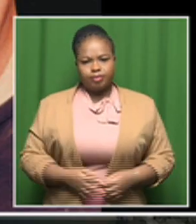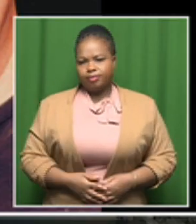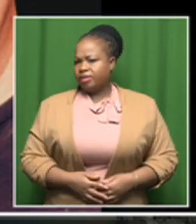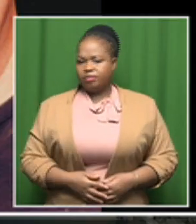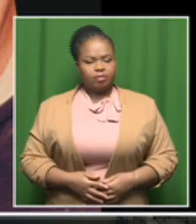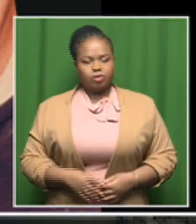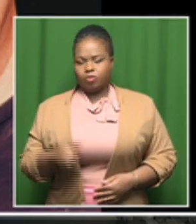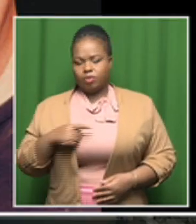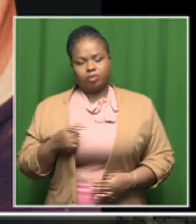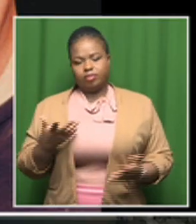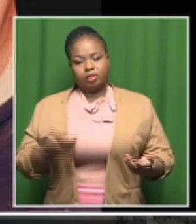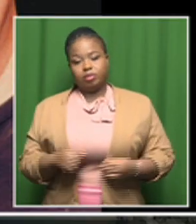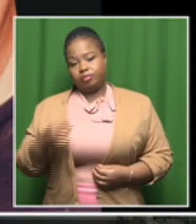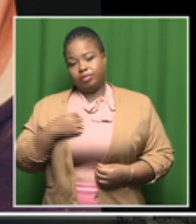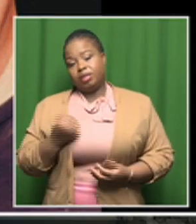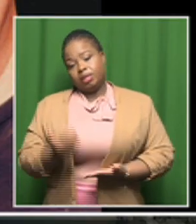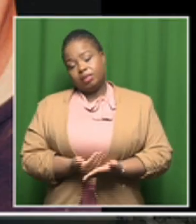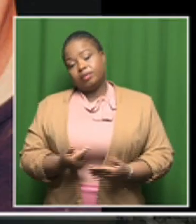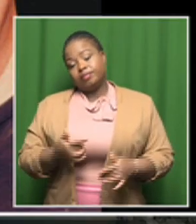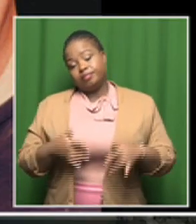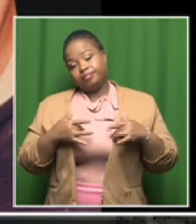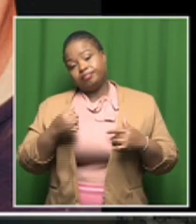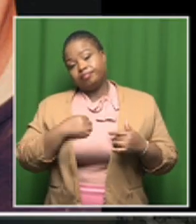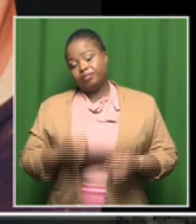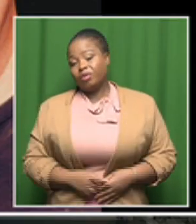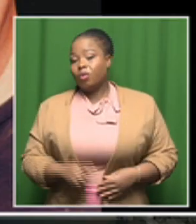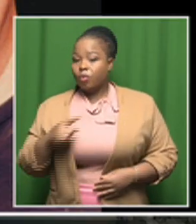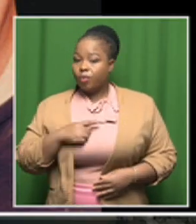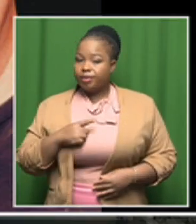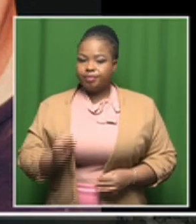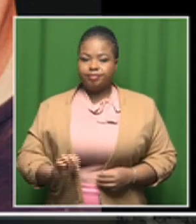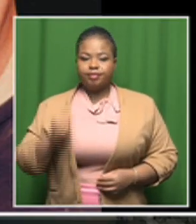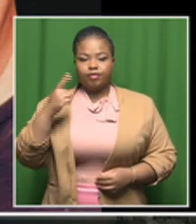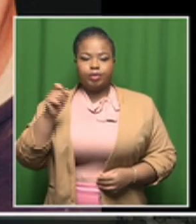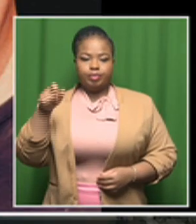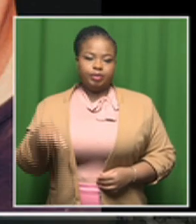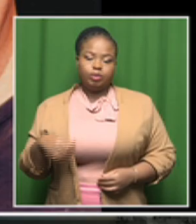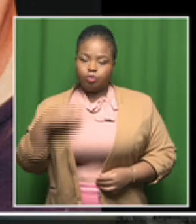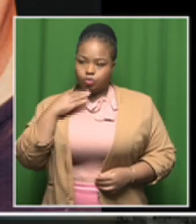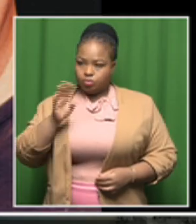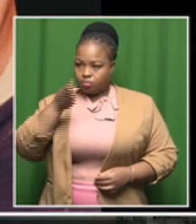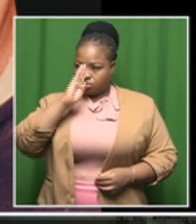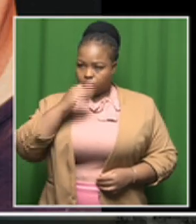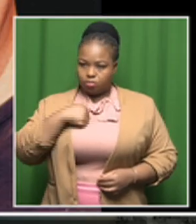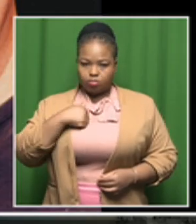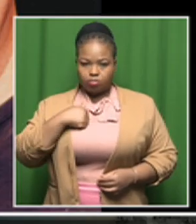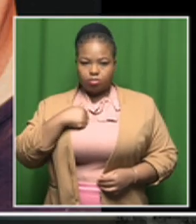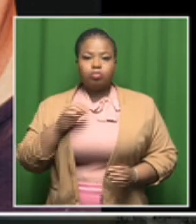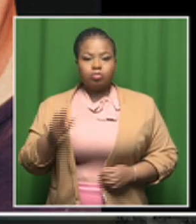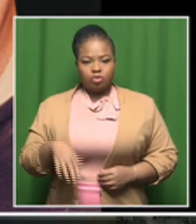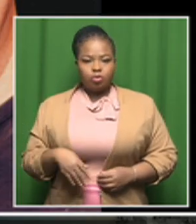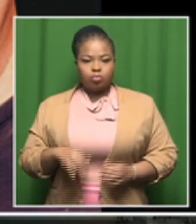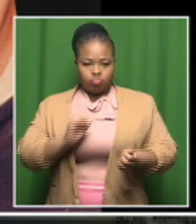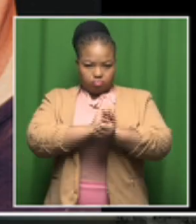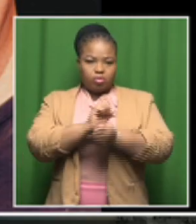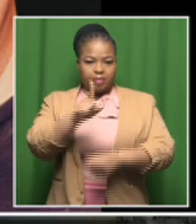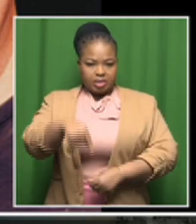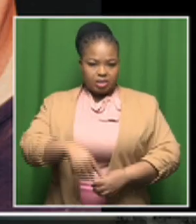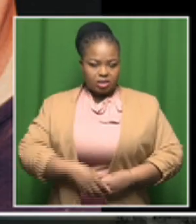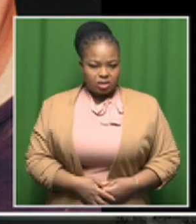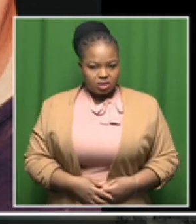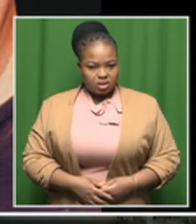Evita Besaidner did save my life in many ways, because she was the first person to say Pieter-Dirk Uys should be locked up because